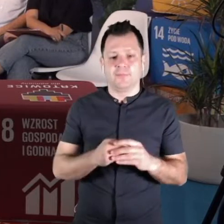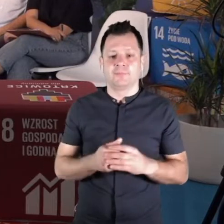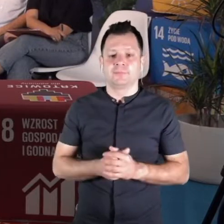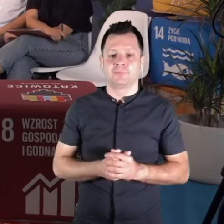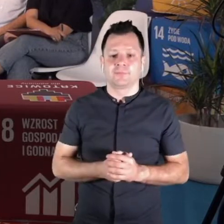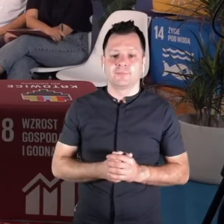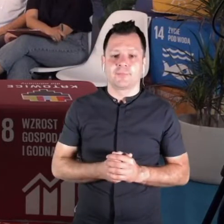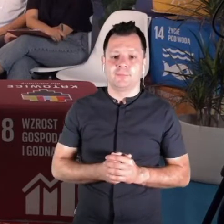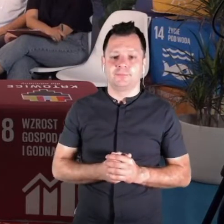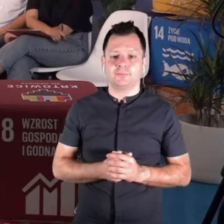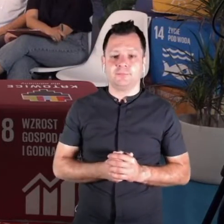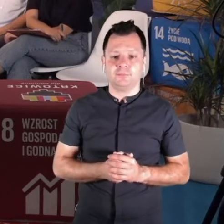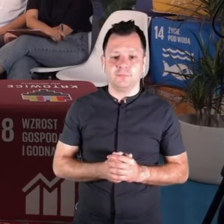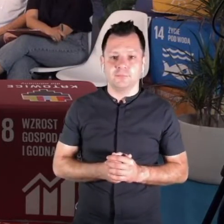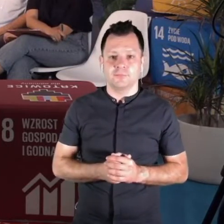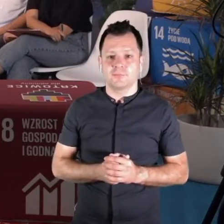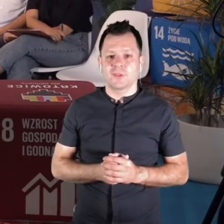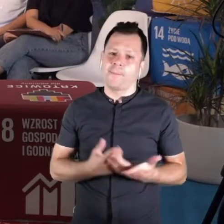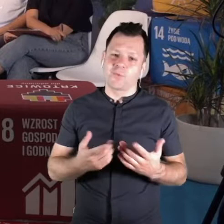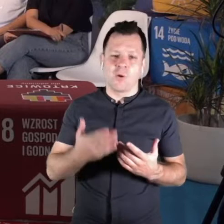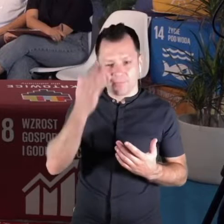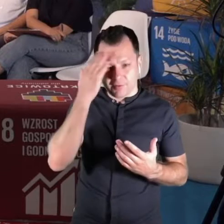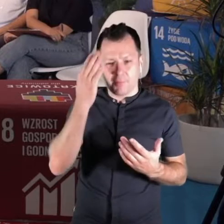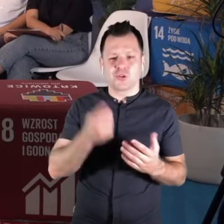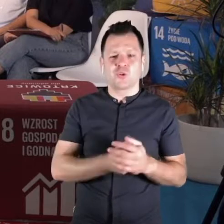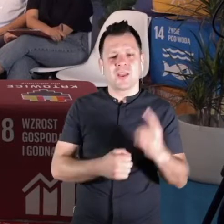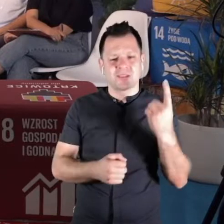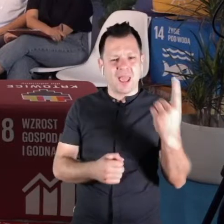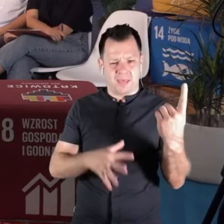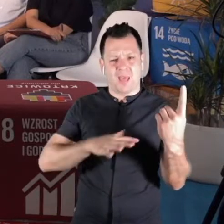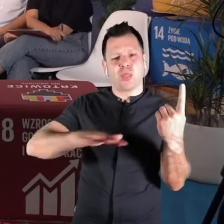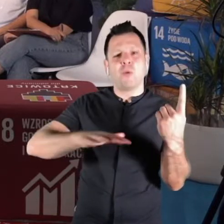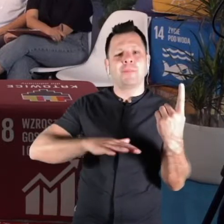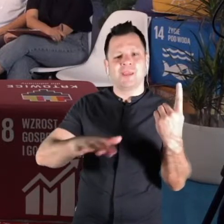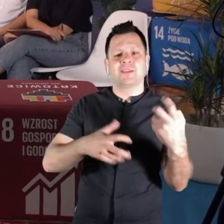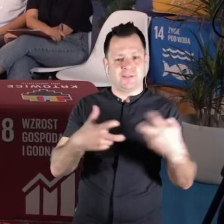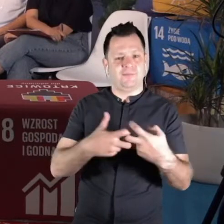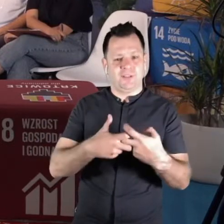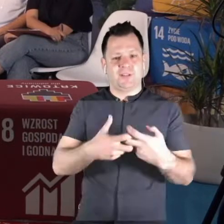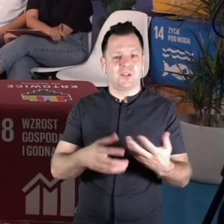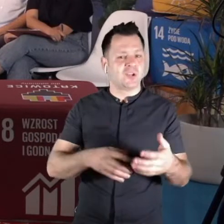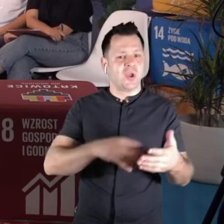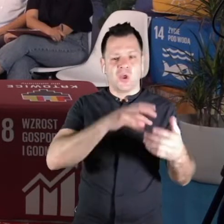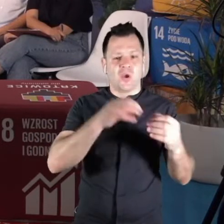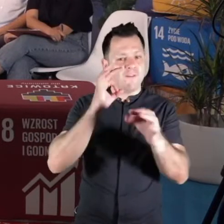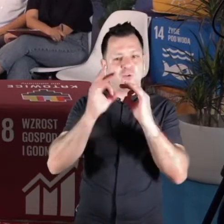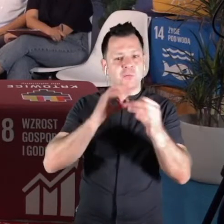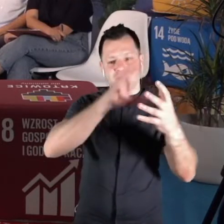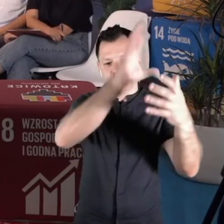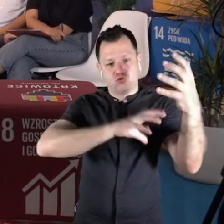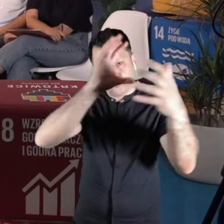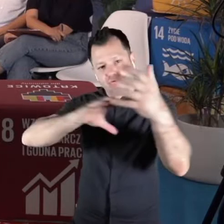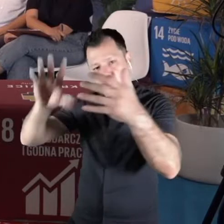online. It doesn't have like the one place that where you can find all of the information. And the very important element was